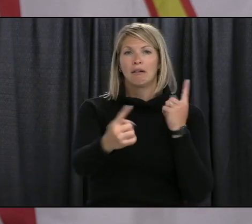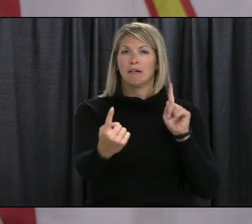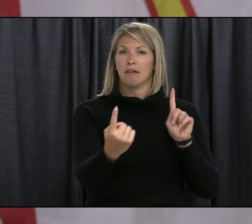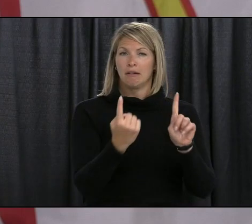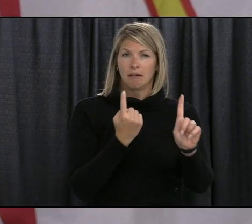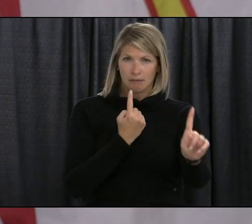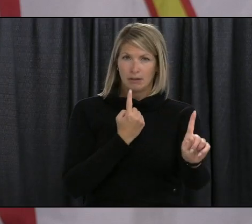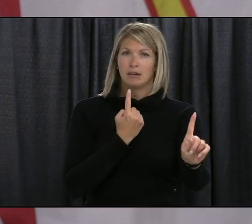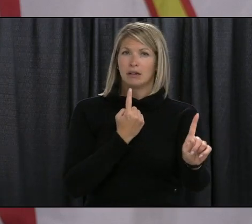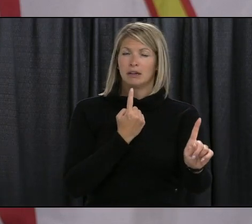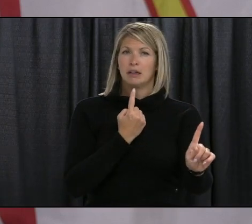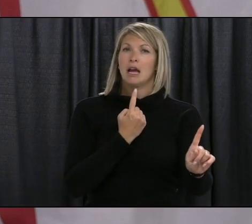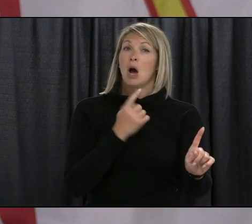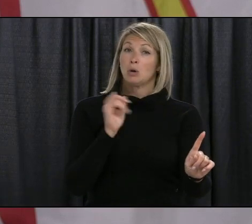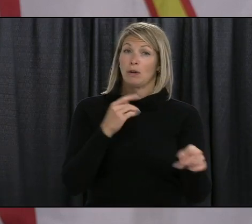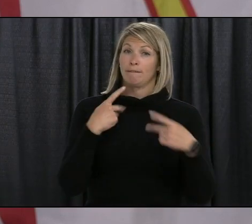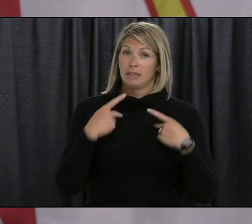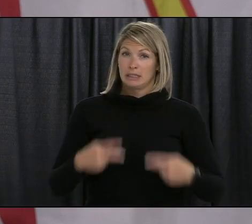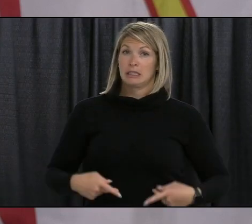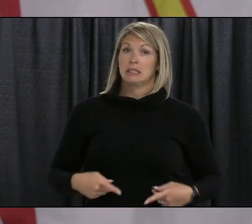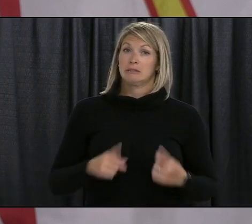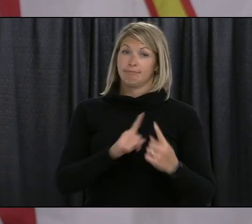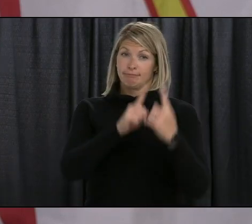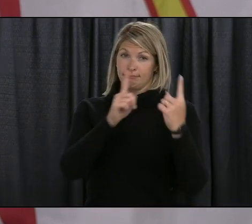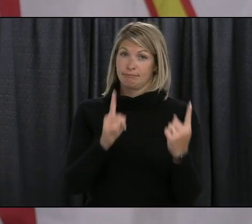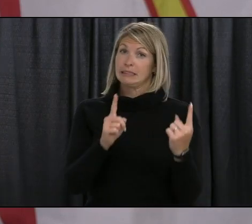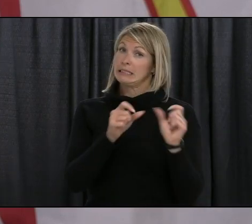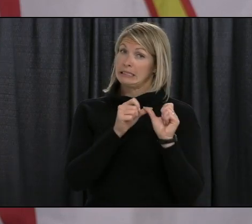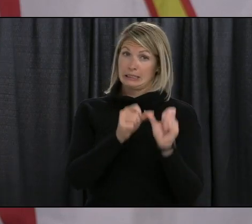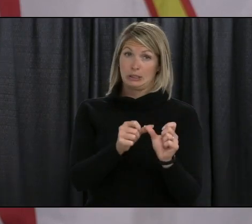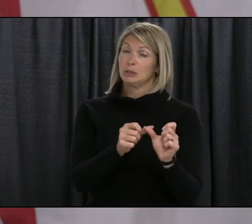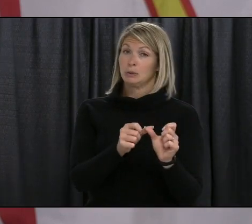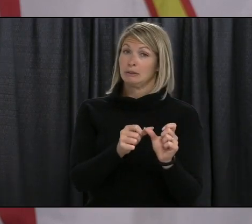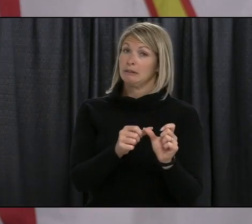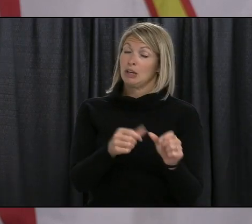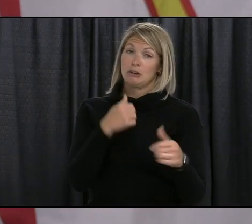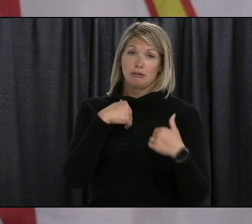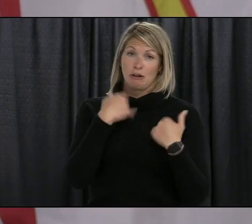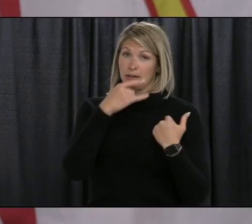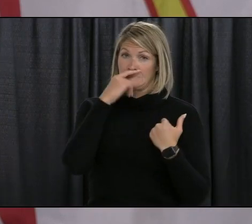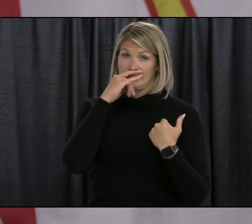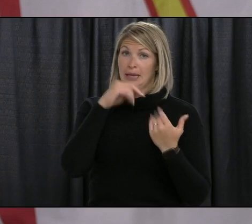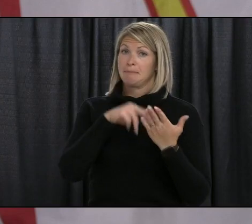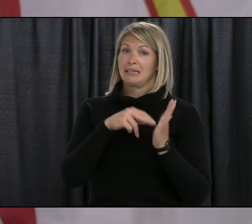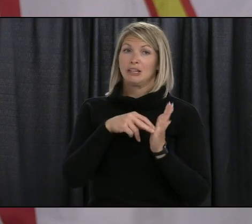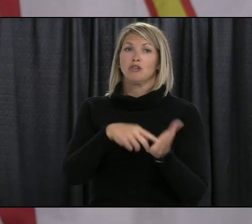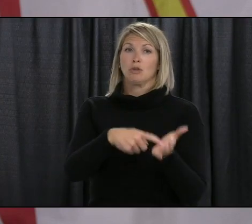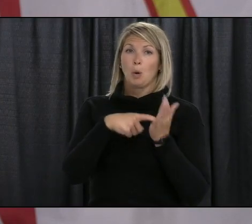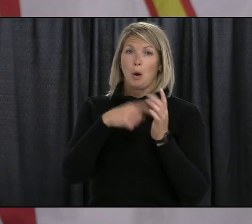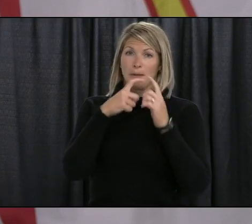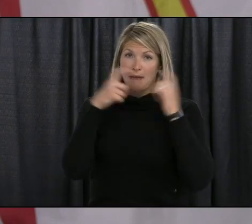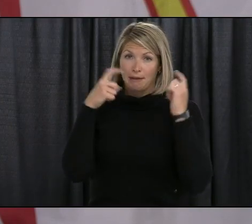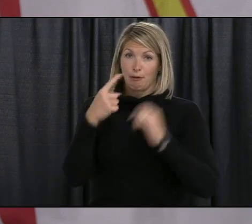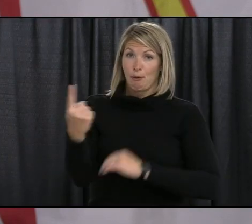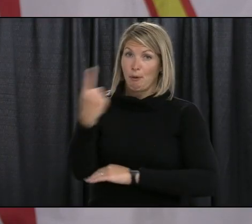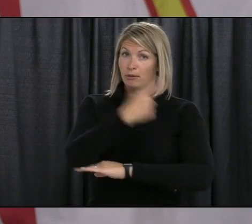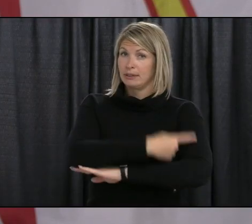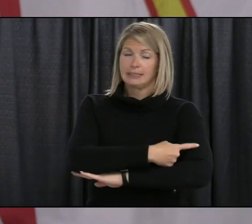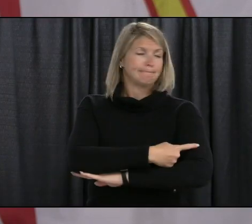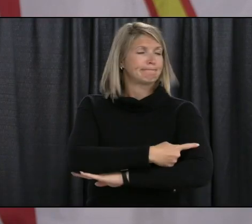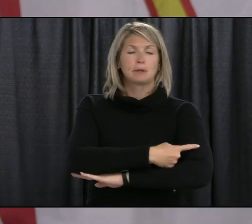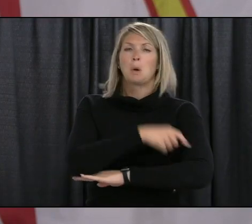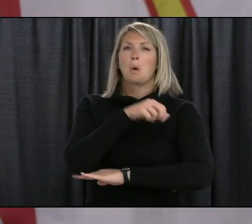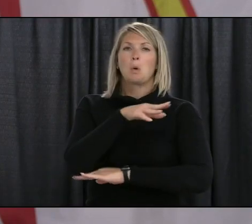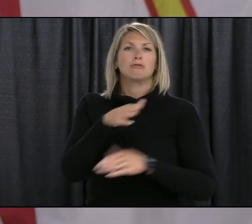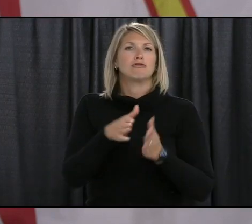contact with each other, and physical distancing will be able to be maintained. So there's no requirement for masks in the younger grades in the